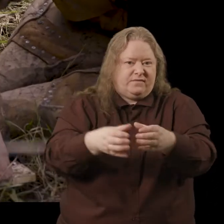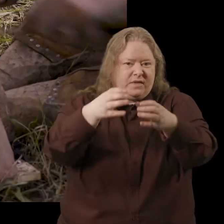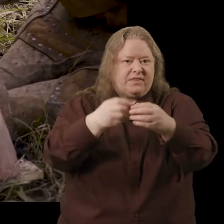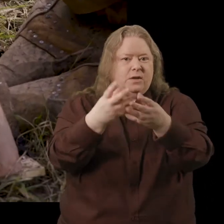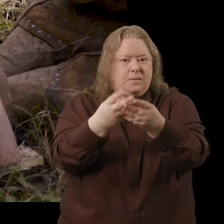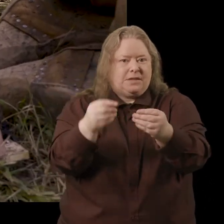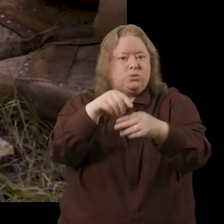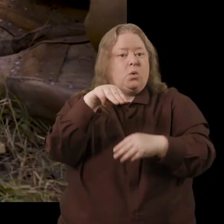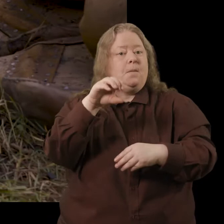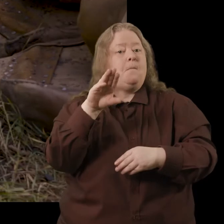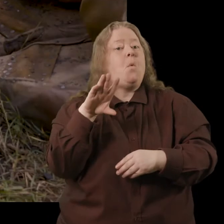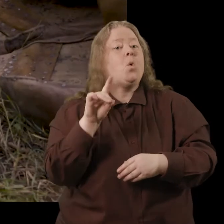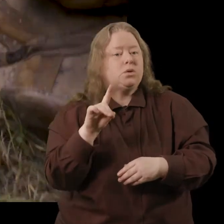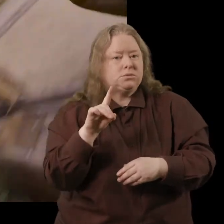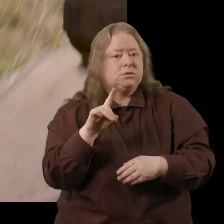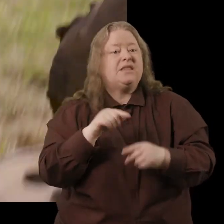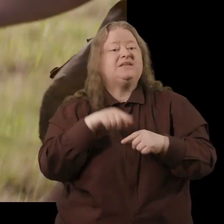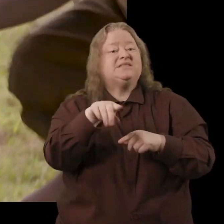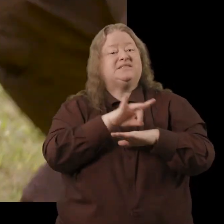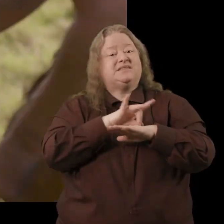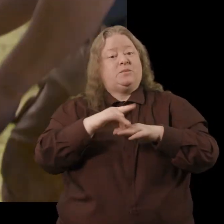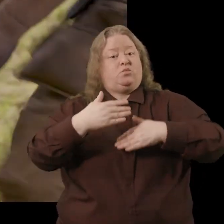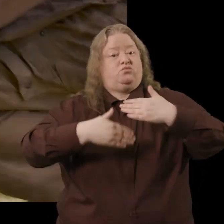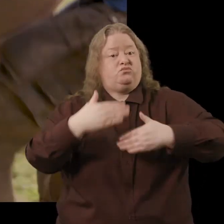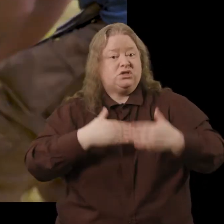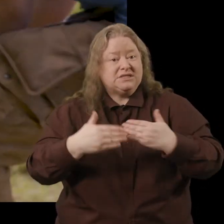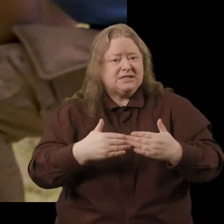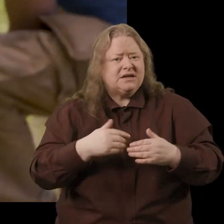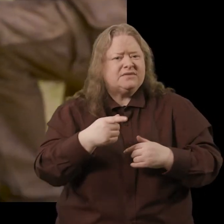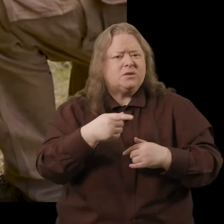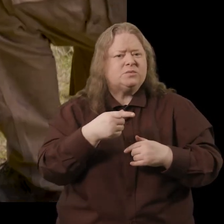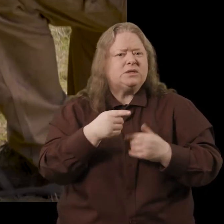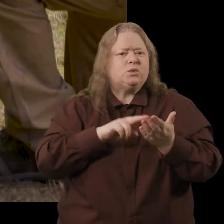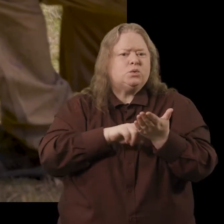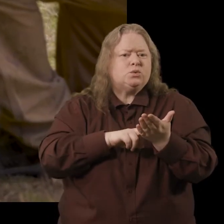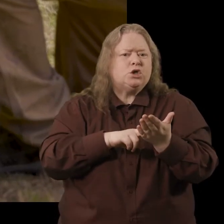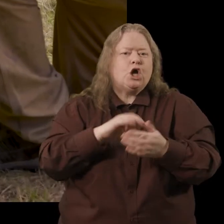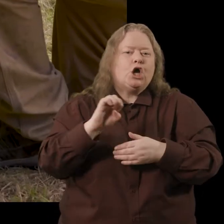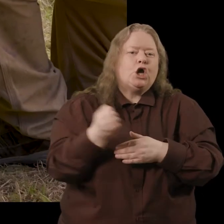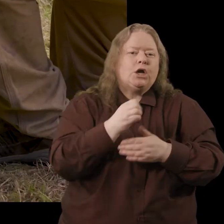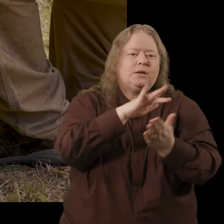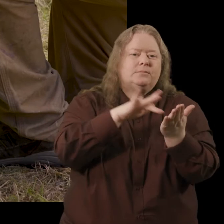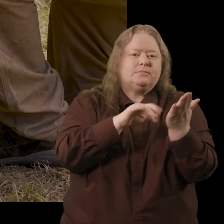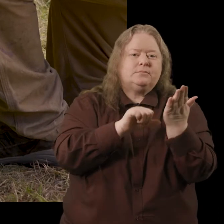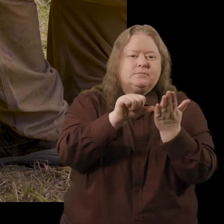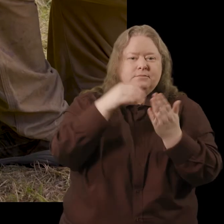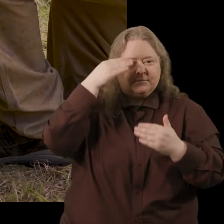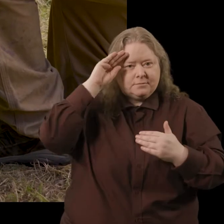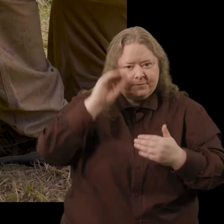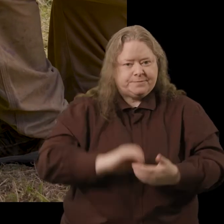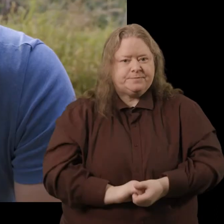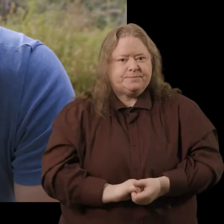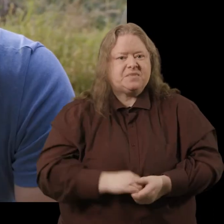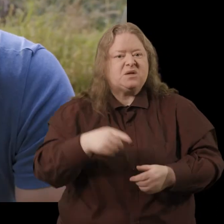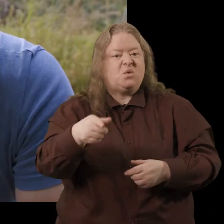in, into a mould. And this is the type of process that would have been used in early medieval Ireland. So